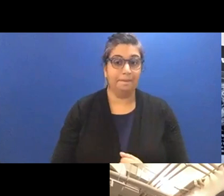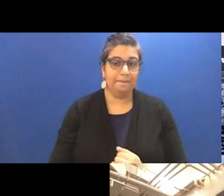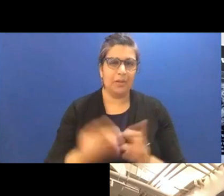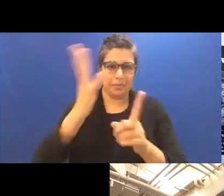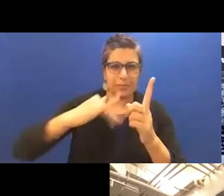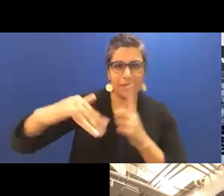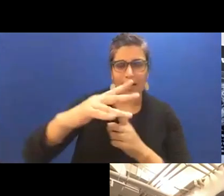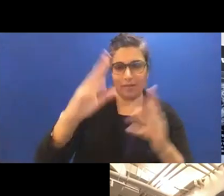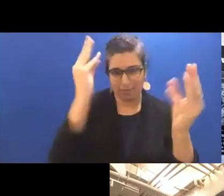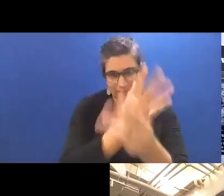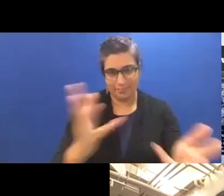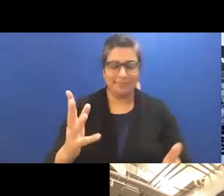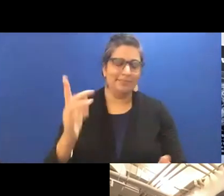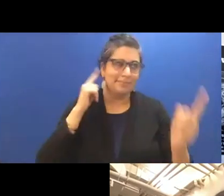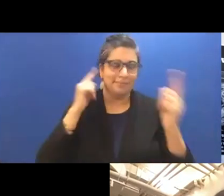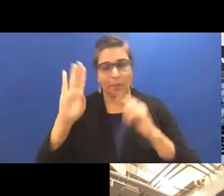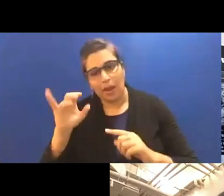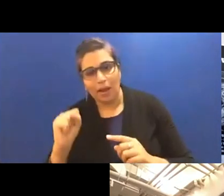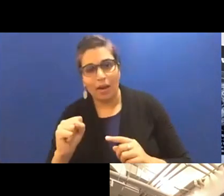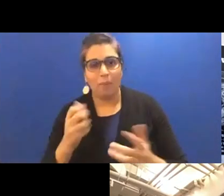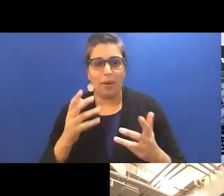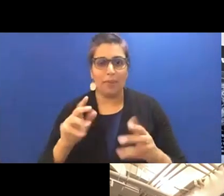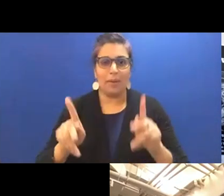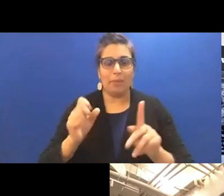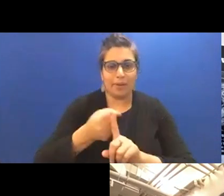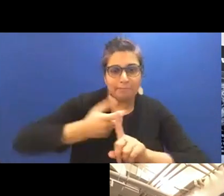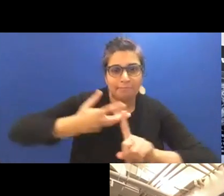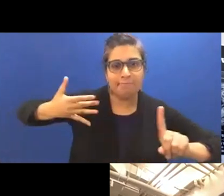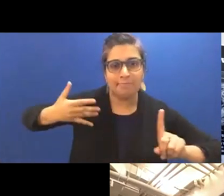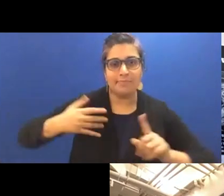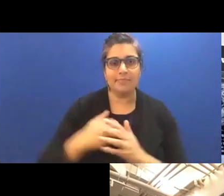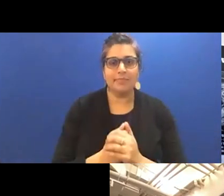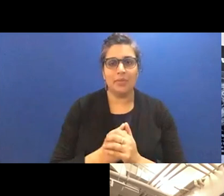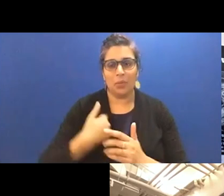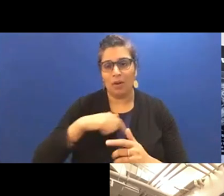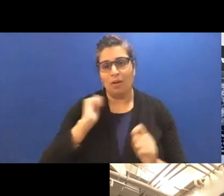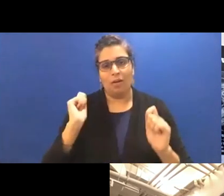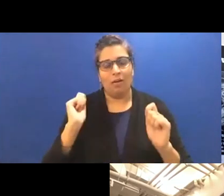context. Even though we heard the bios, maybe people can speak up a little bit, since we are all